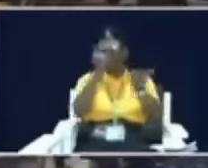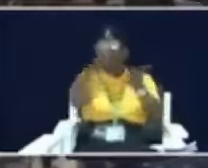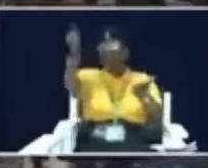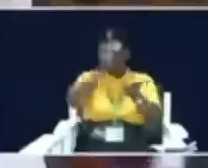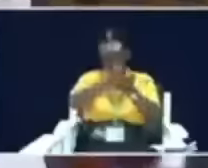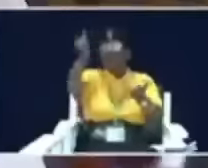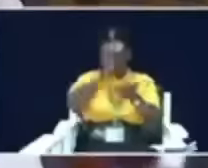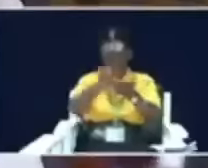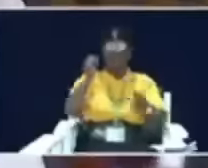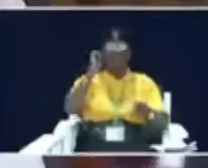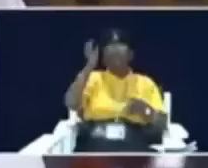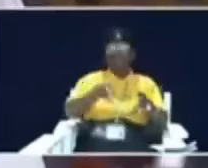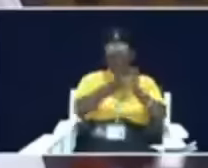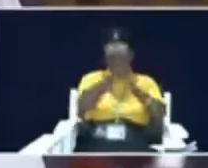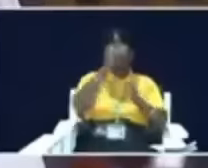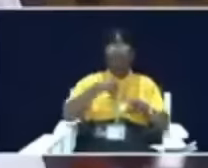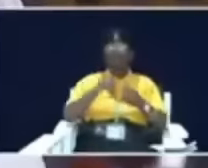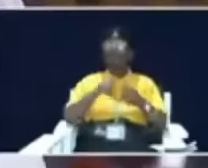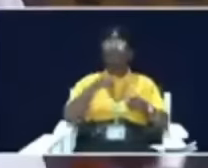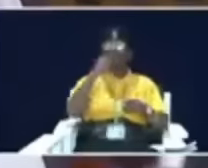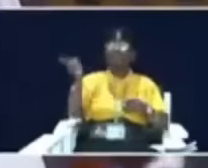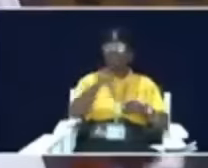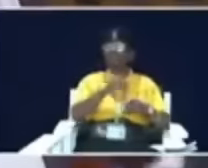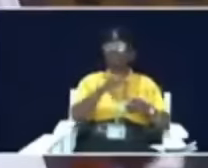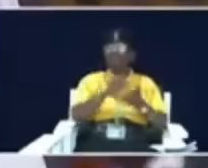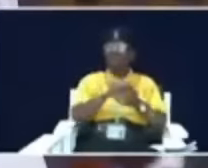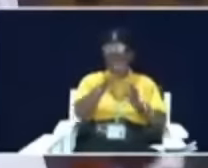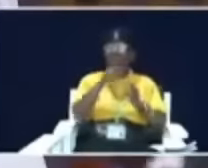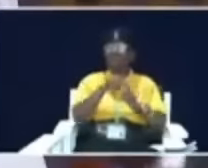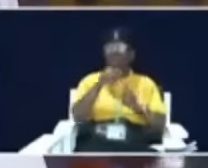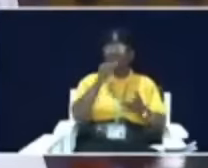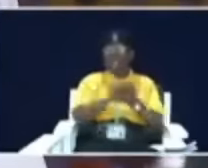He asked me to tell you when that time comes,